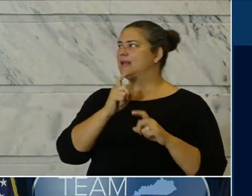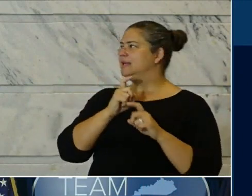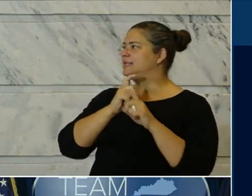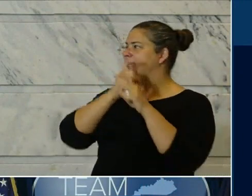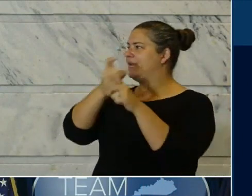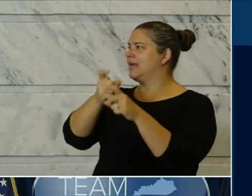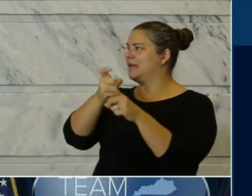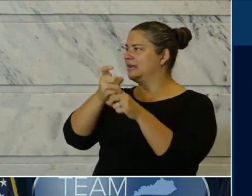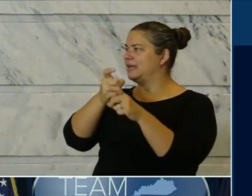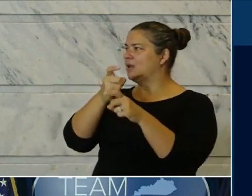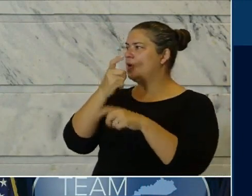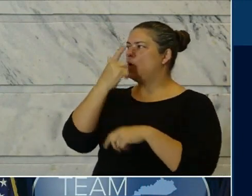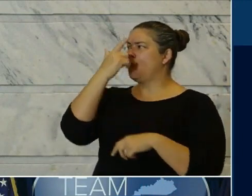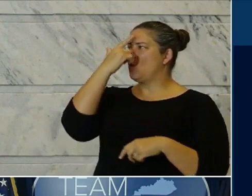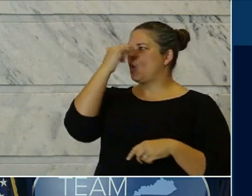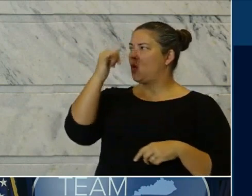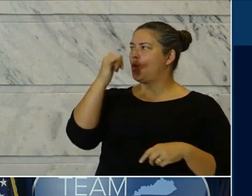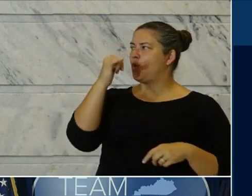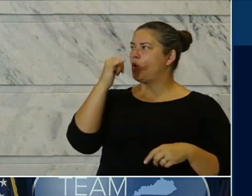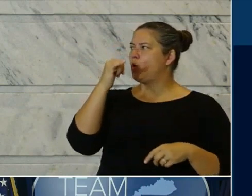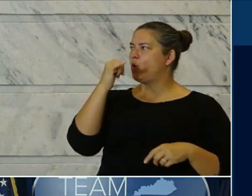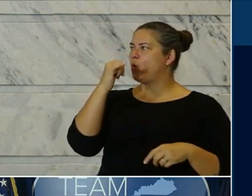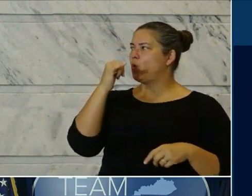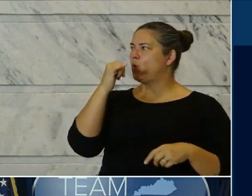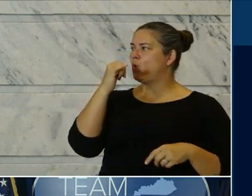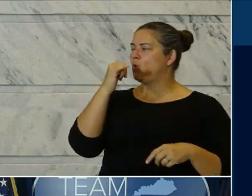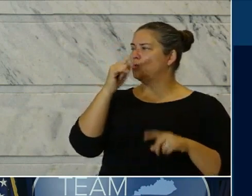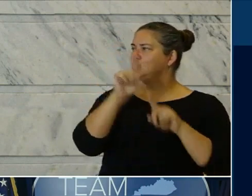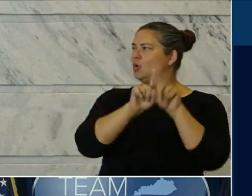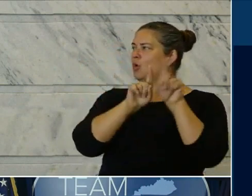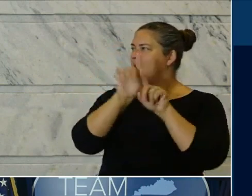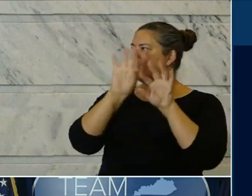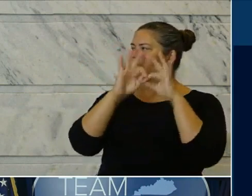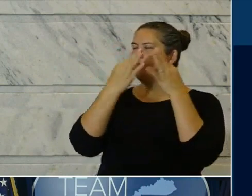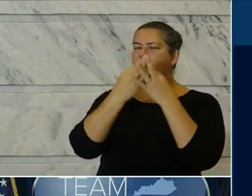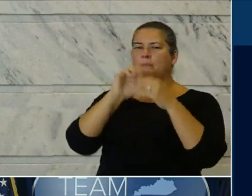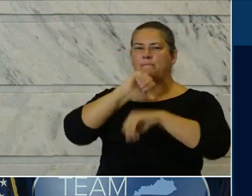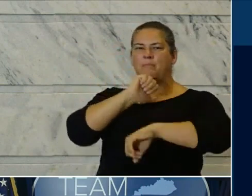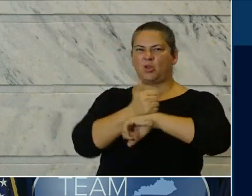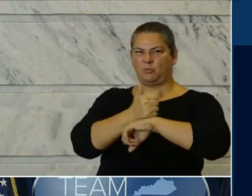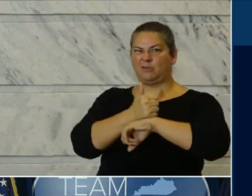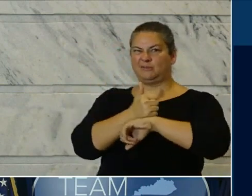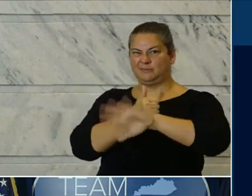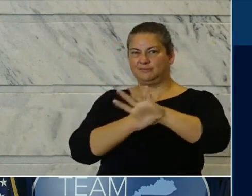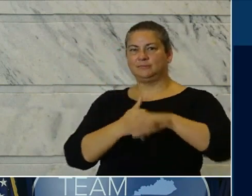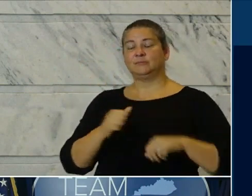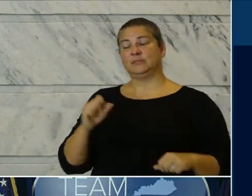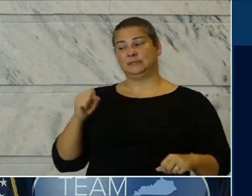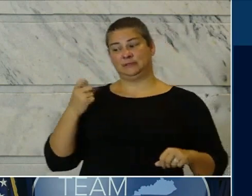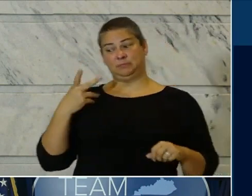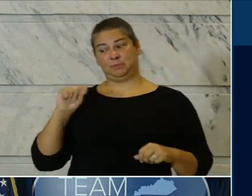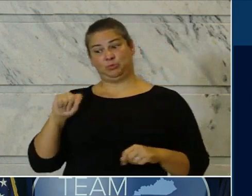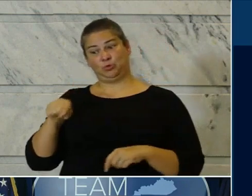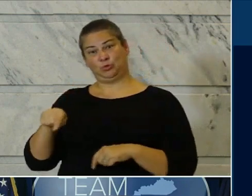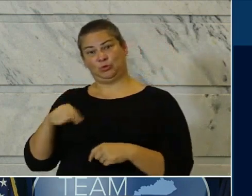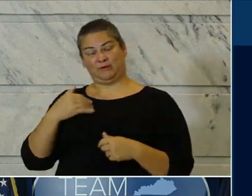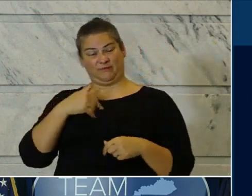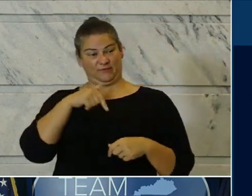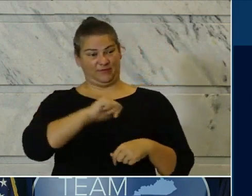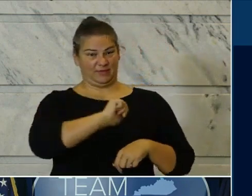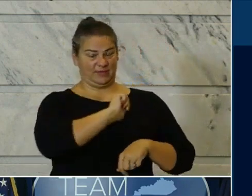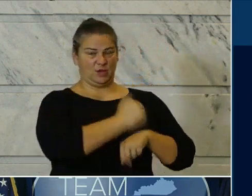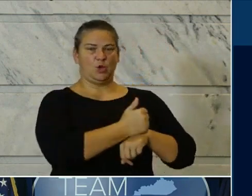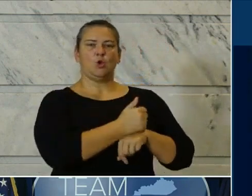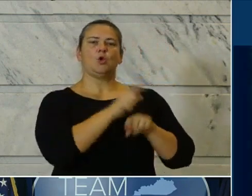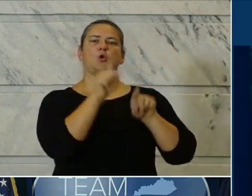monument here at the Capitol. The final Sunday of September is set aside as National Gold Star Family